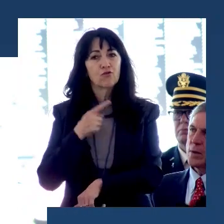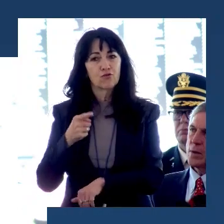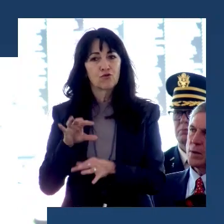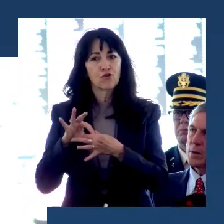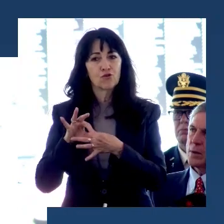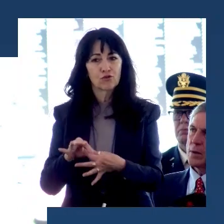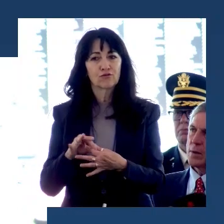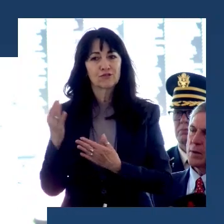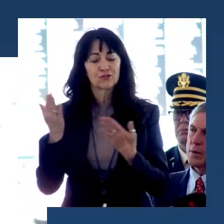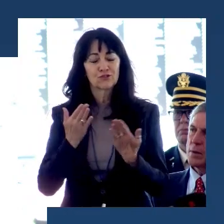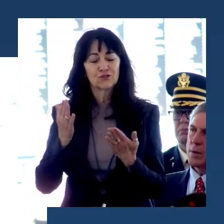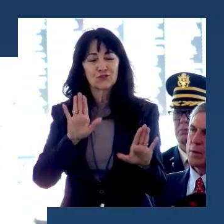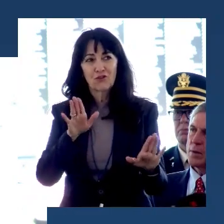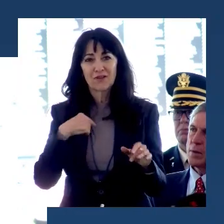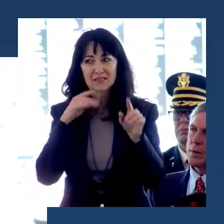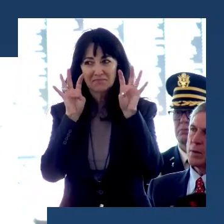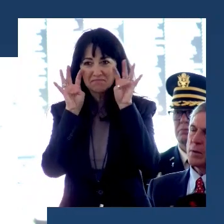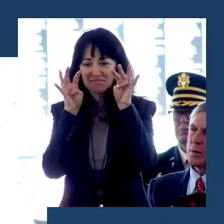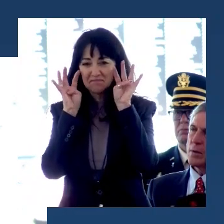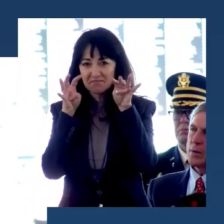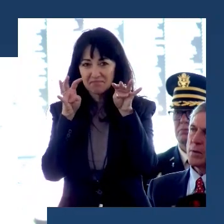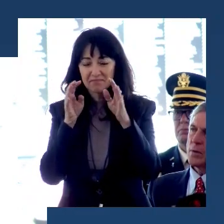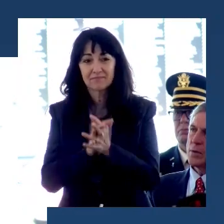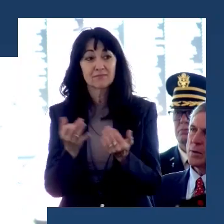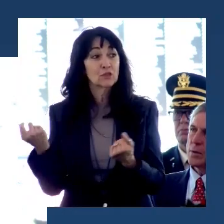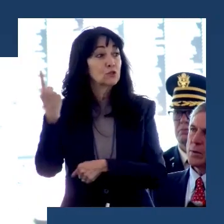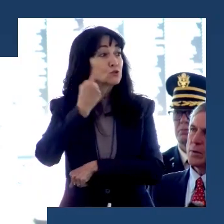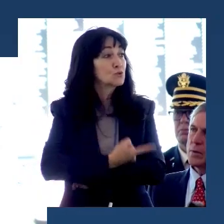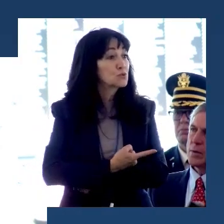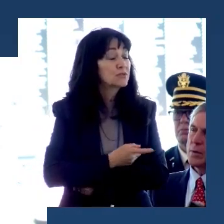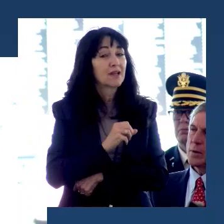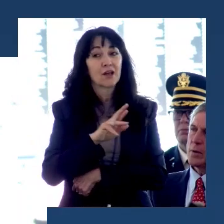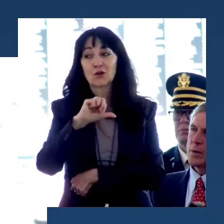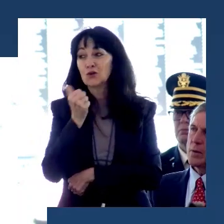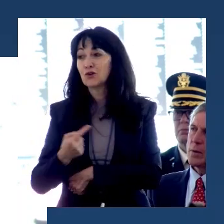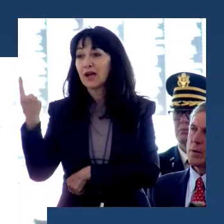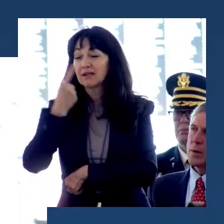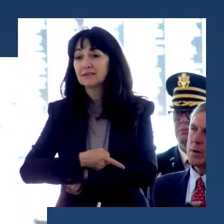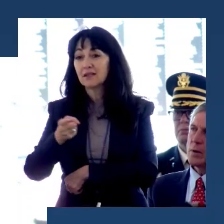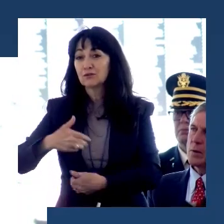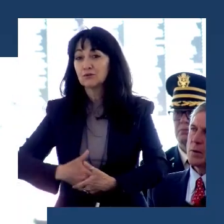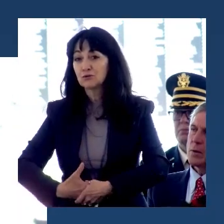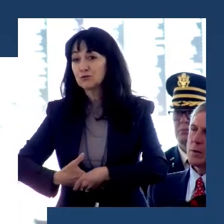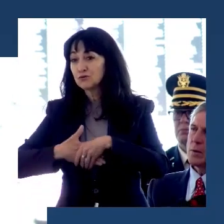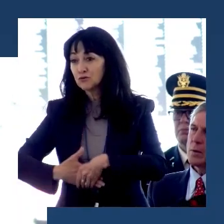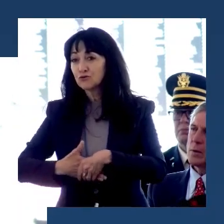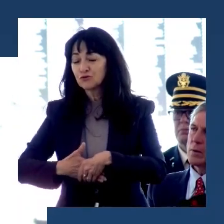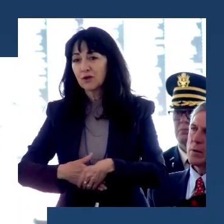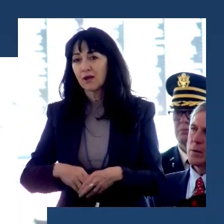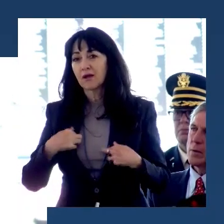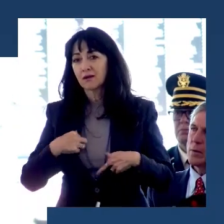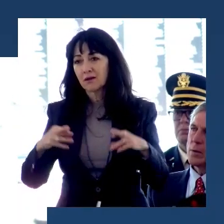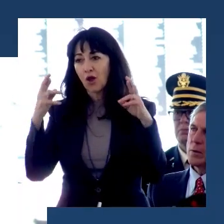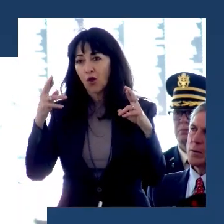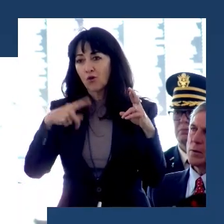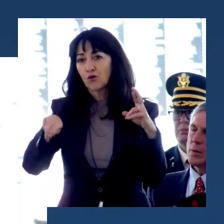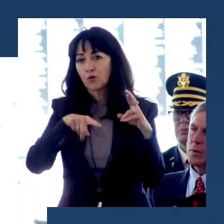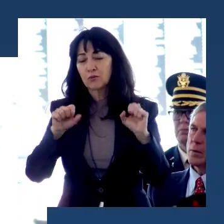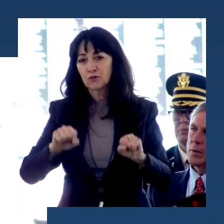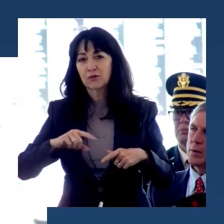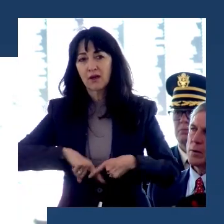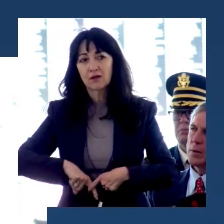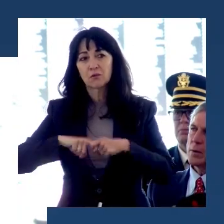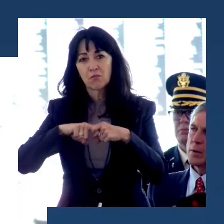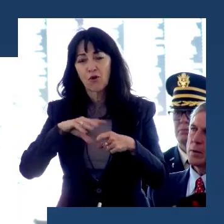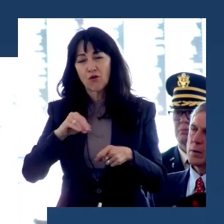I do get choked up, and I'm sorry. Or any day that you shake a veteran's hand, I hope you will pause to reflect on the words of Michael